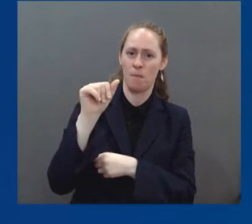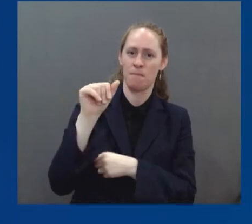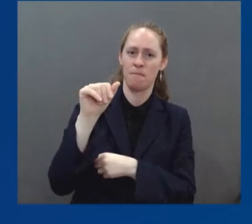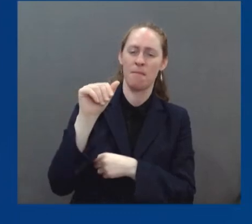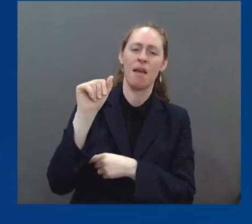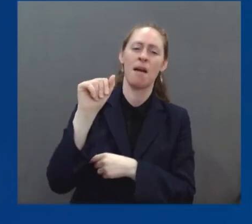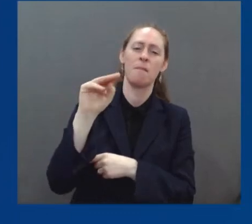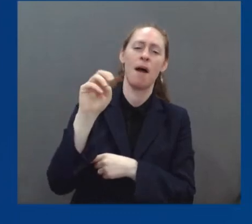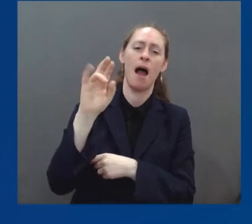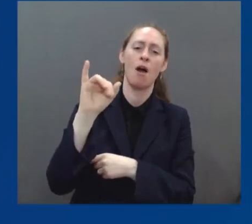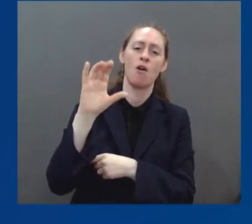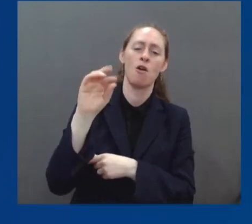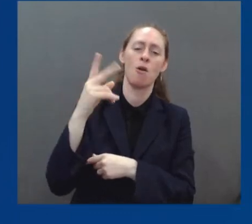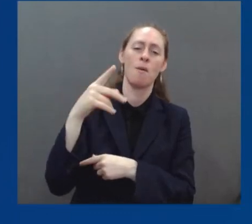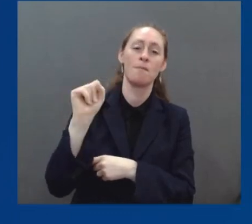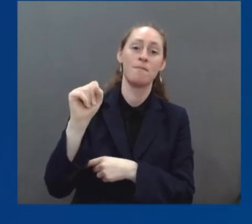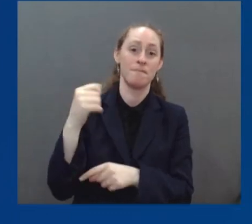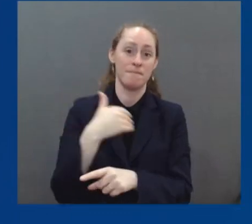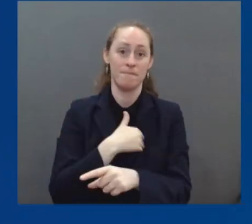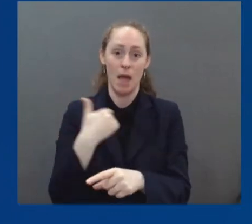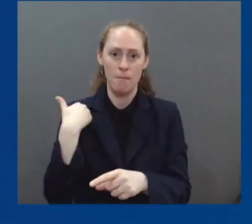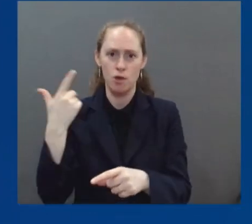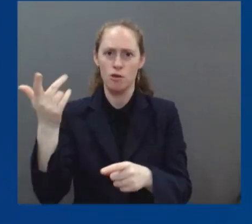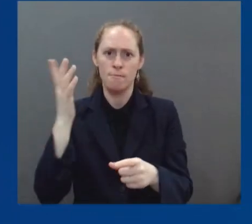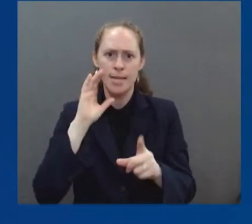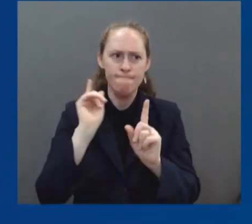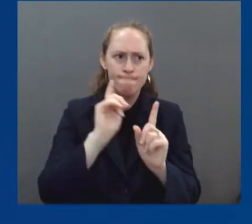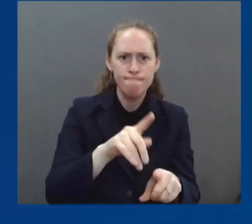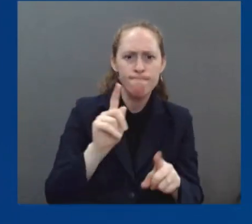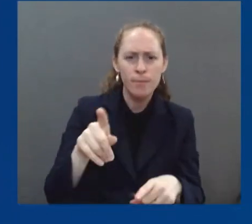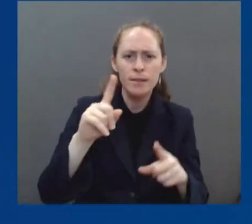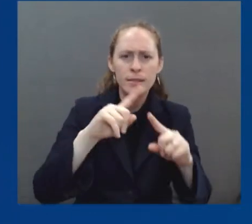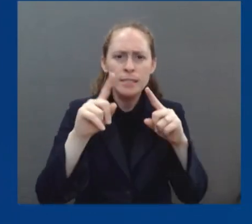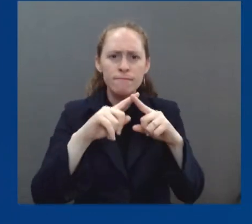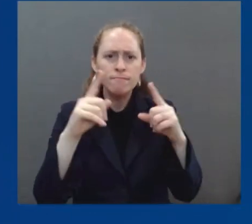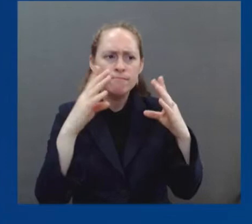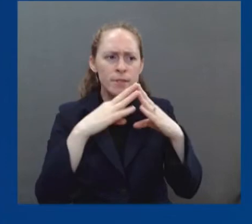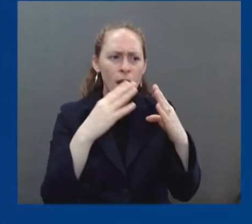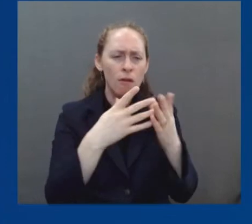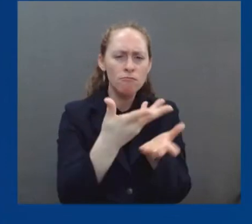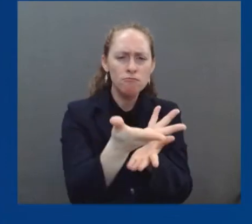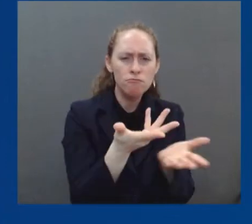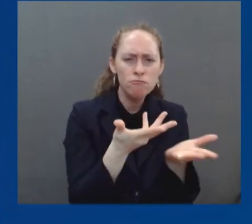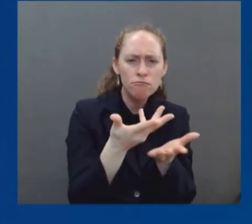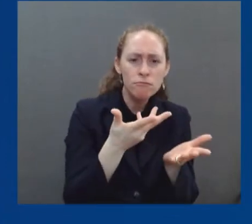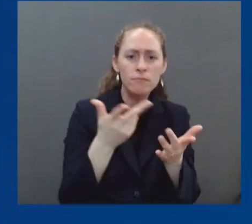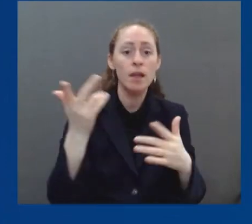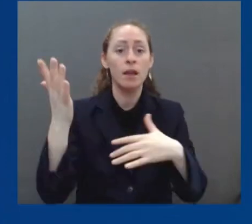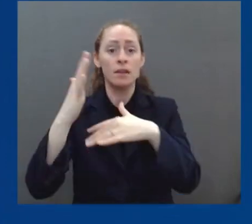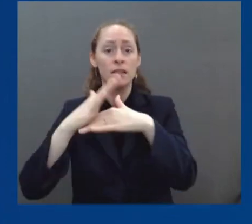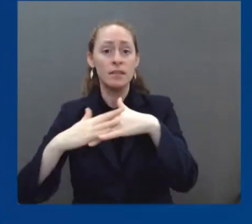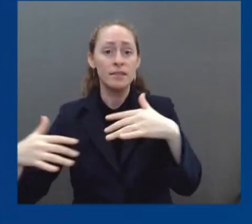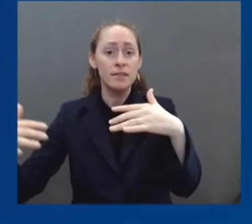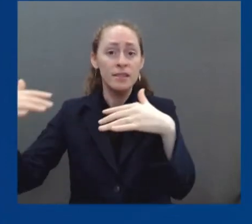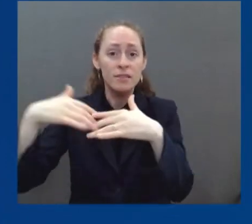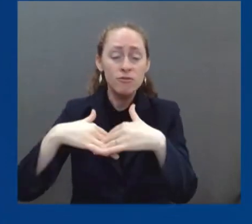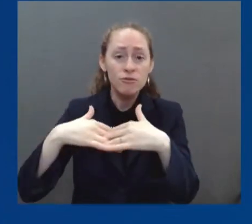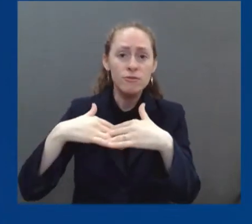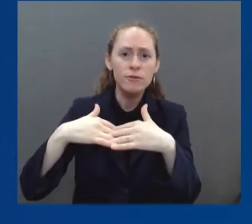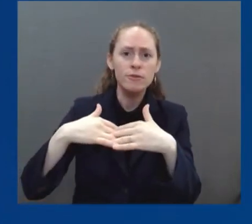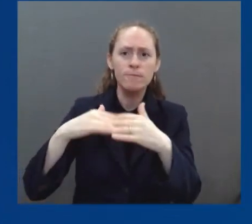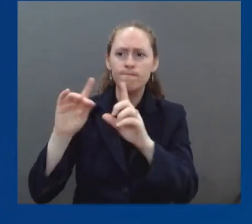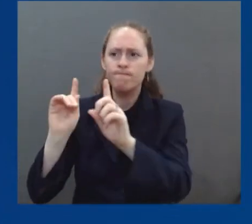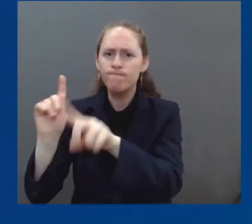in our nation's inner cities, to build tribal public health capacity, to address health disparities in rural America, and